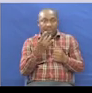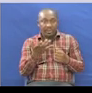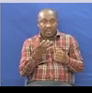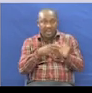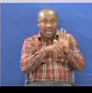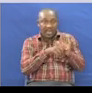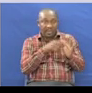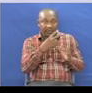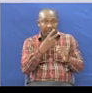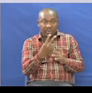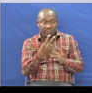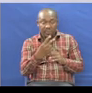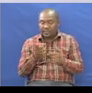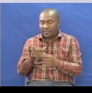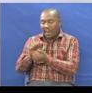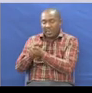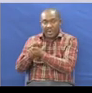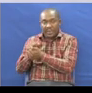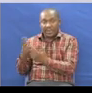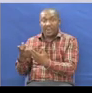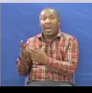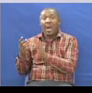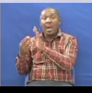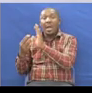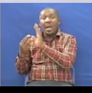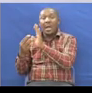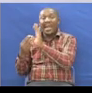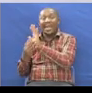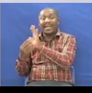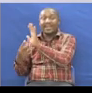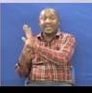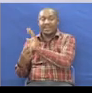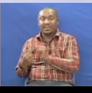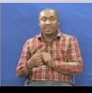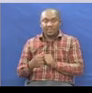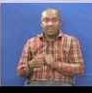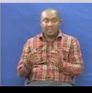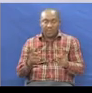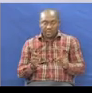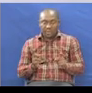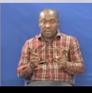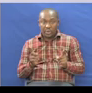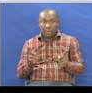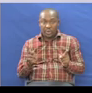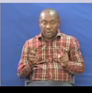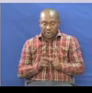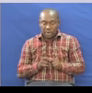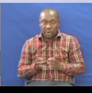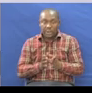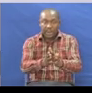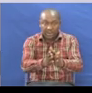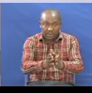22 and whose product is 96? The shortcut of getting, or the